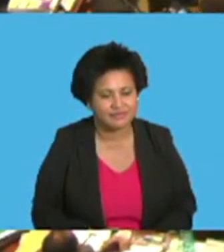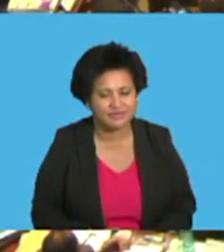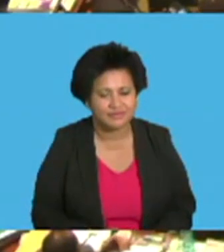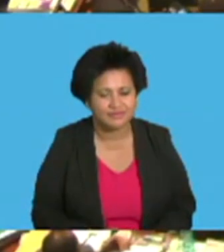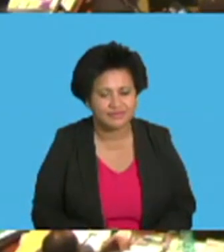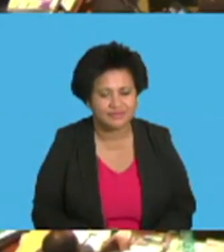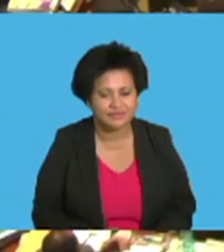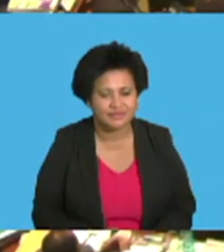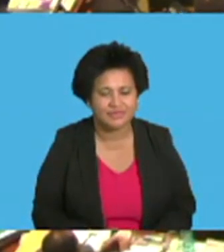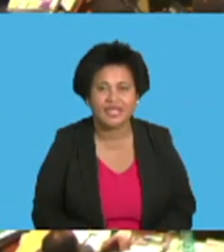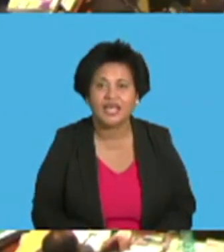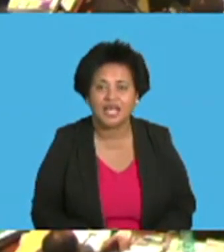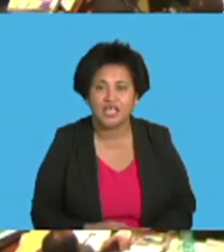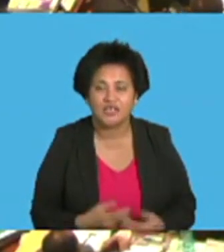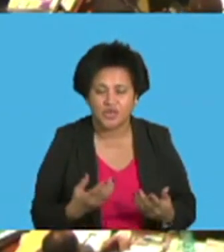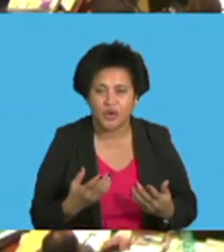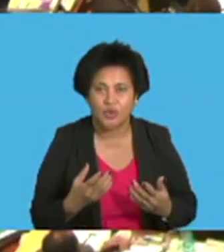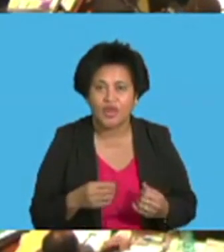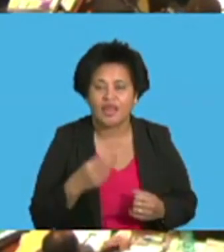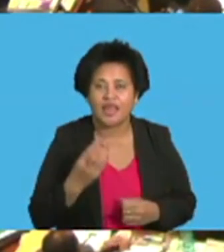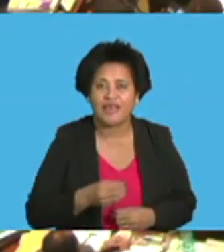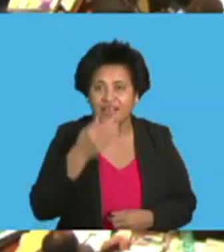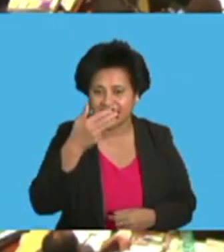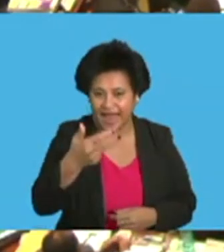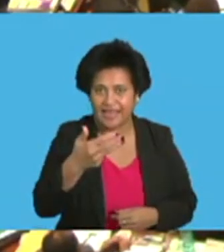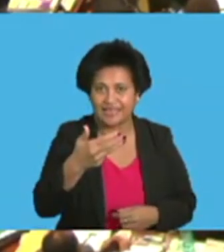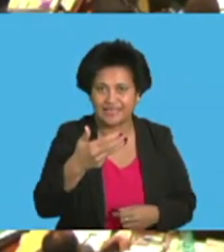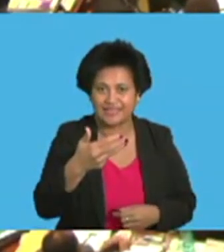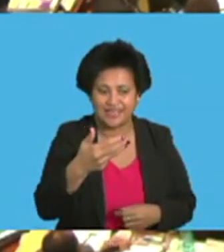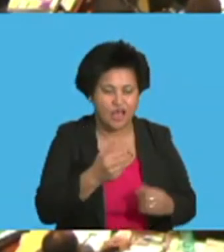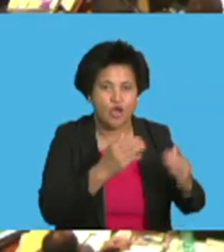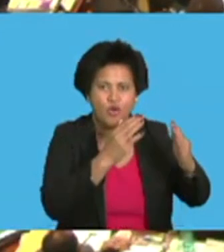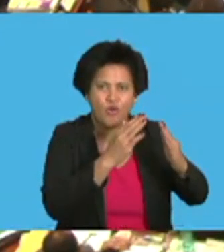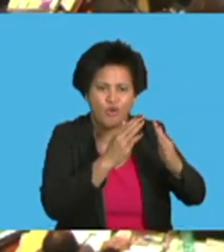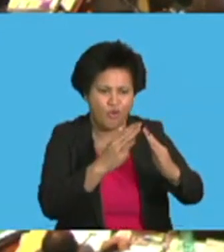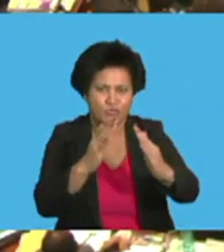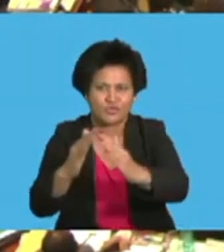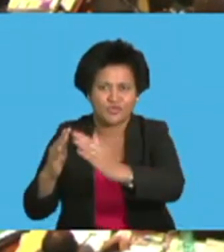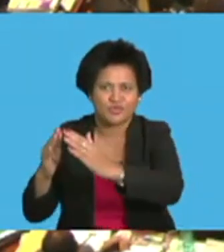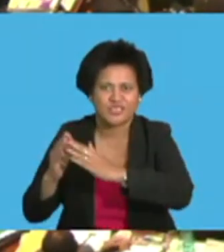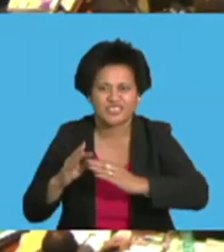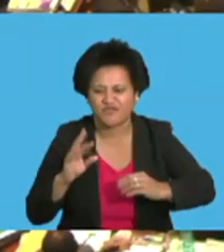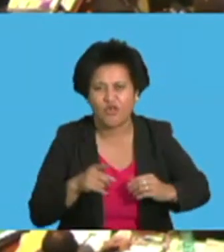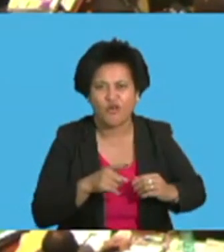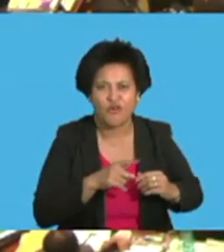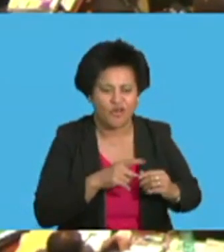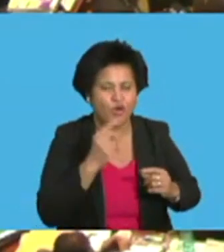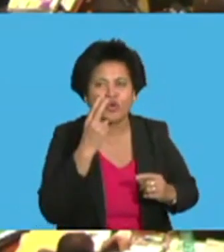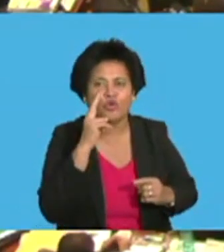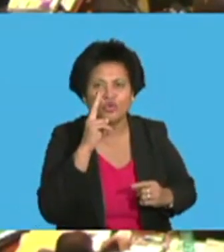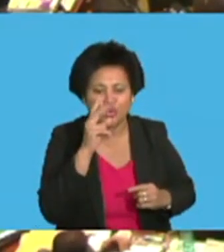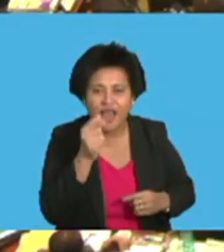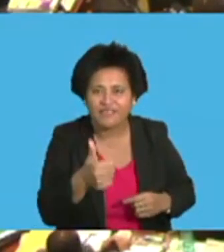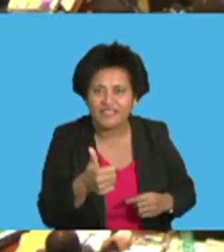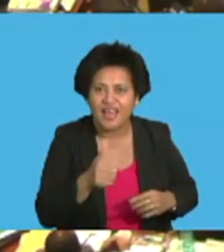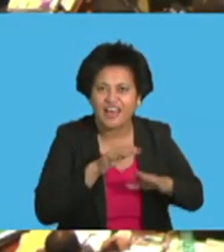sir. By way of background, there are 9 registered residential care homes for children in Fiji. These are homes that have been